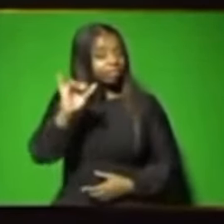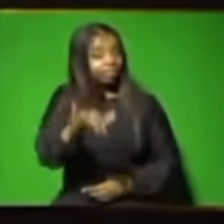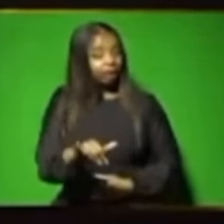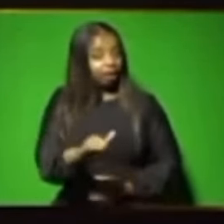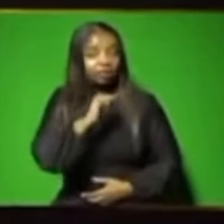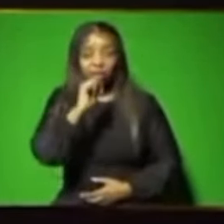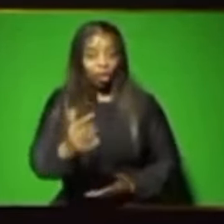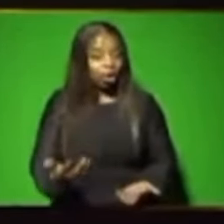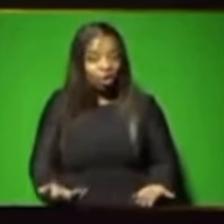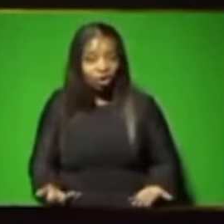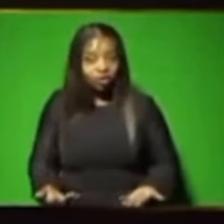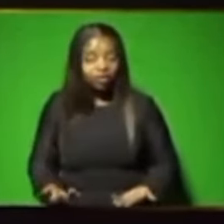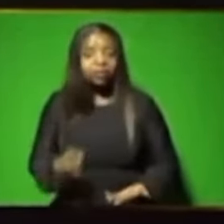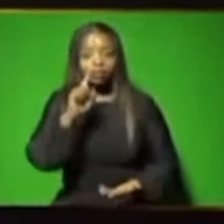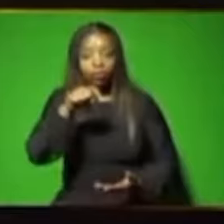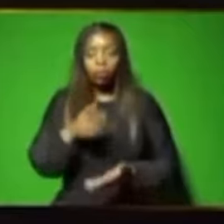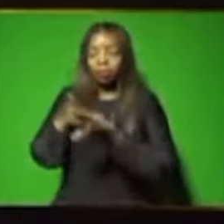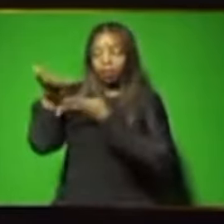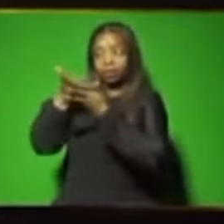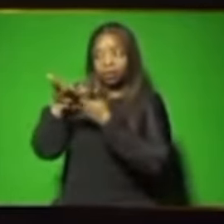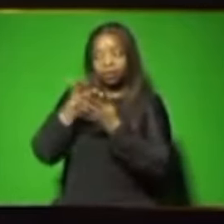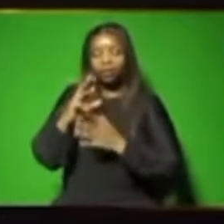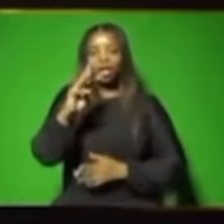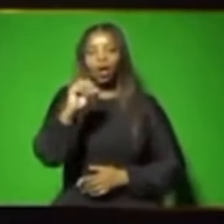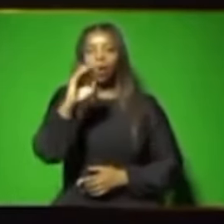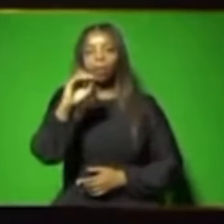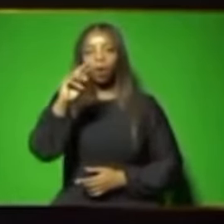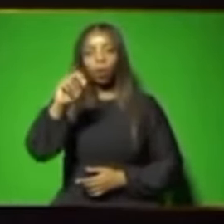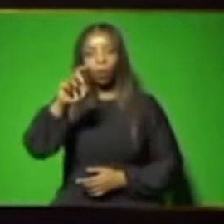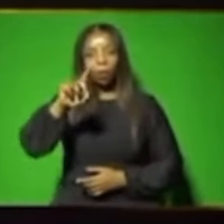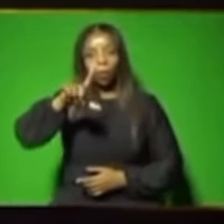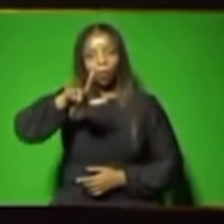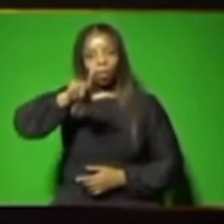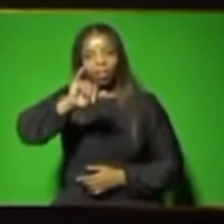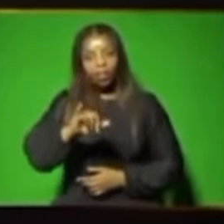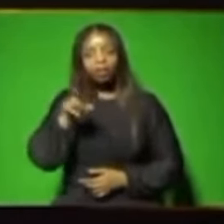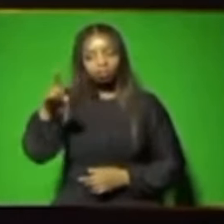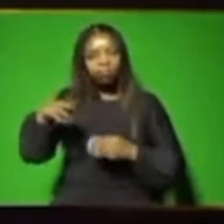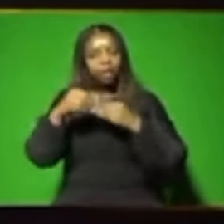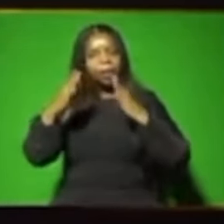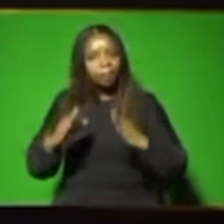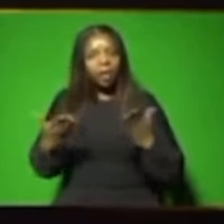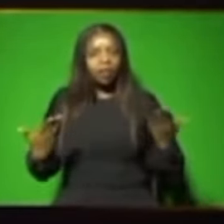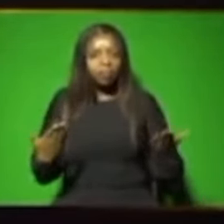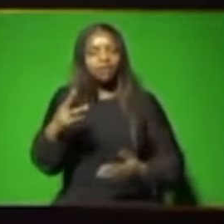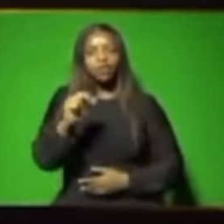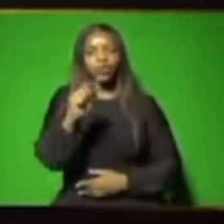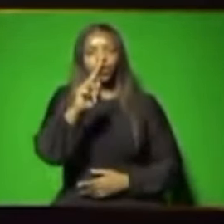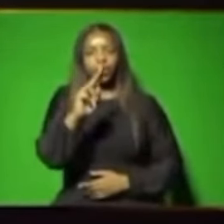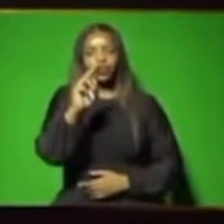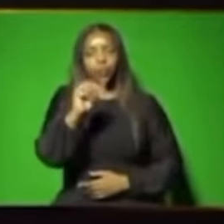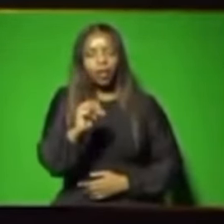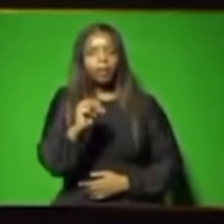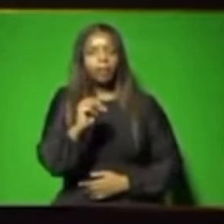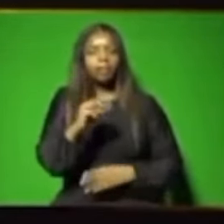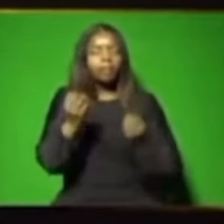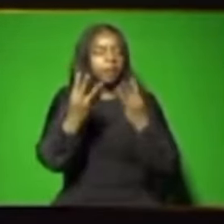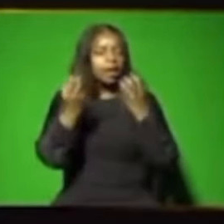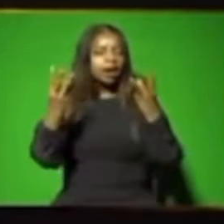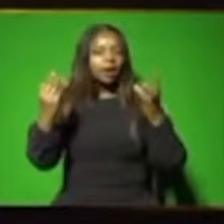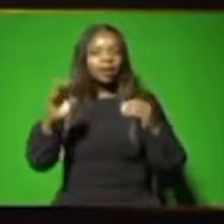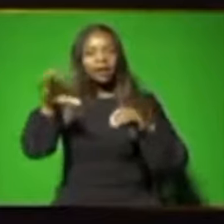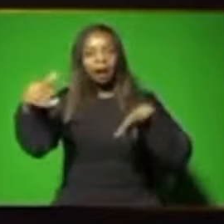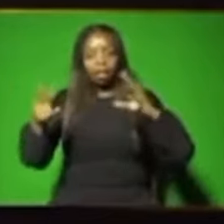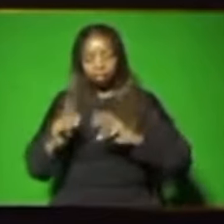Montli Gungubele, who was a member of the NUM. Speak to many others.